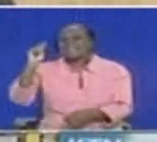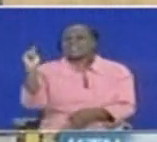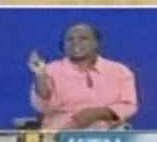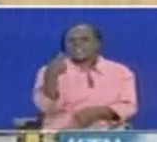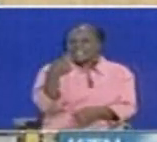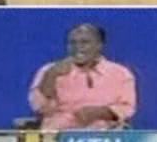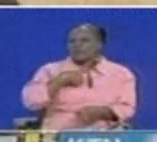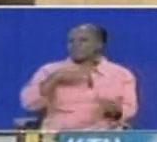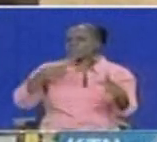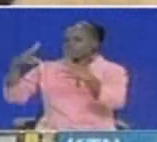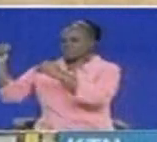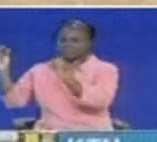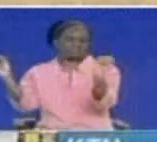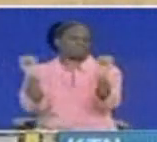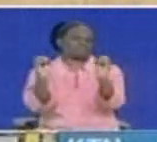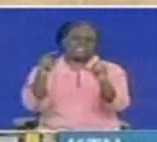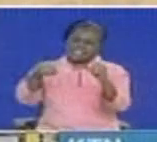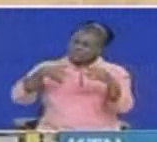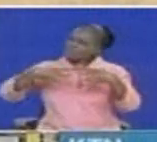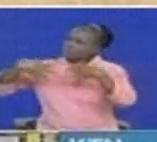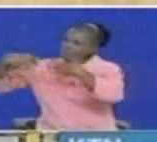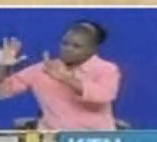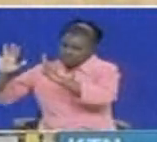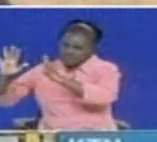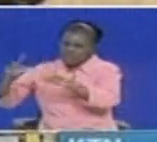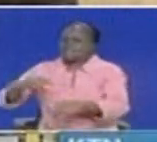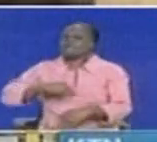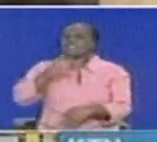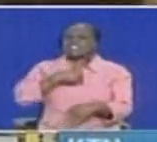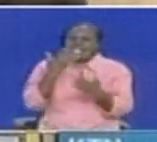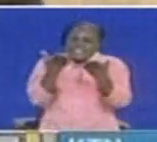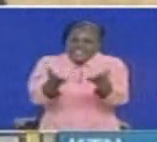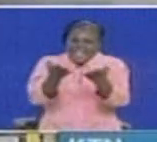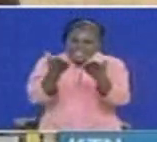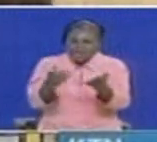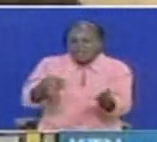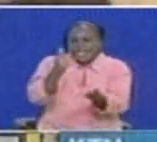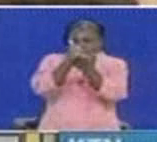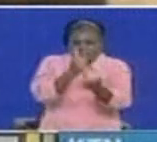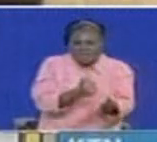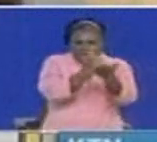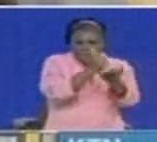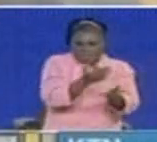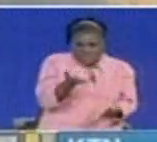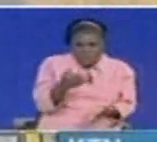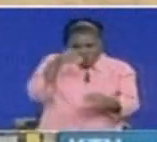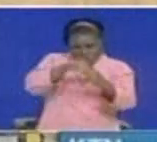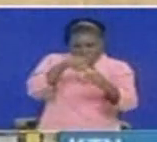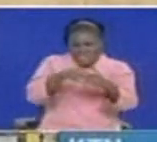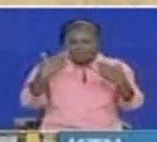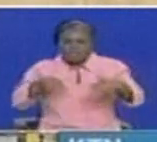hakuna pahali sisi tunaenda. Waende, watalii wetu watakuwa hapa hapa tu. Tutasaidiana hapa, watu